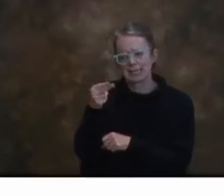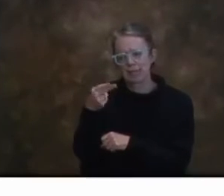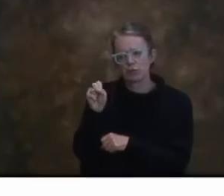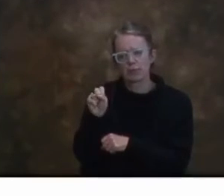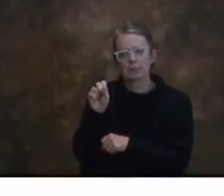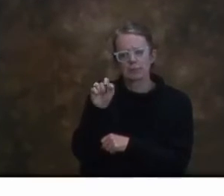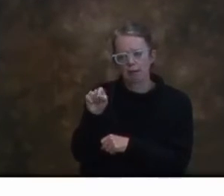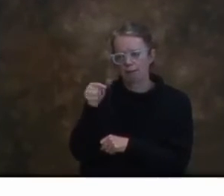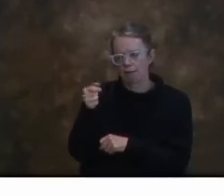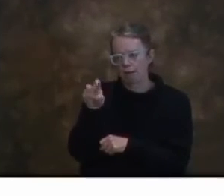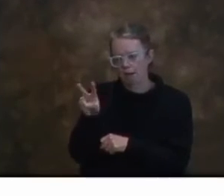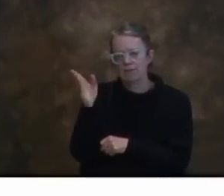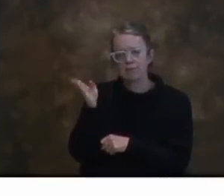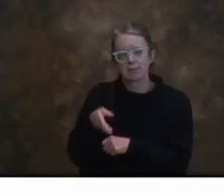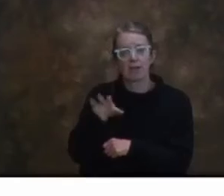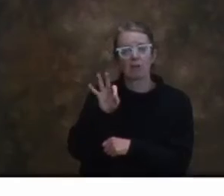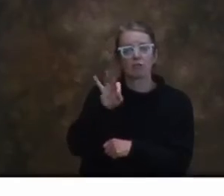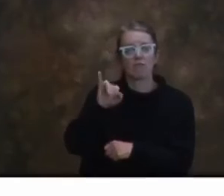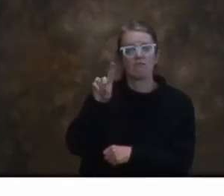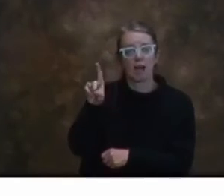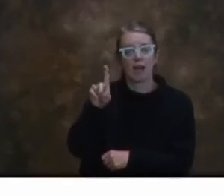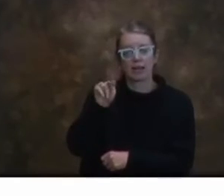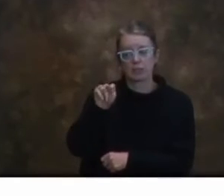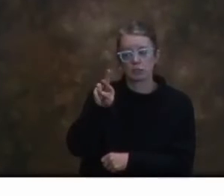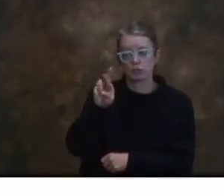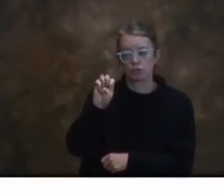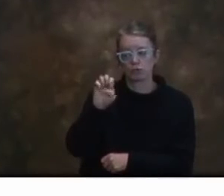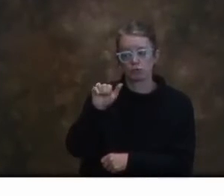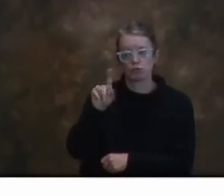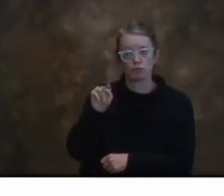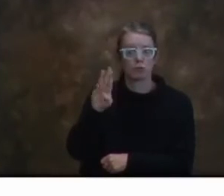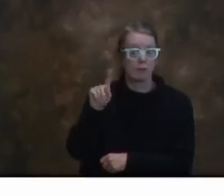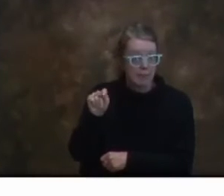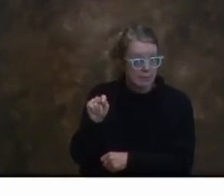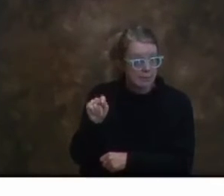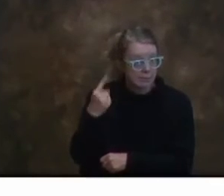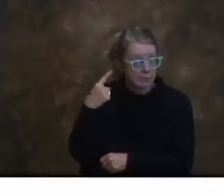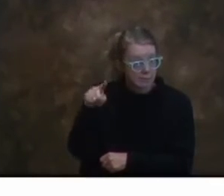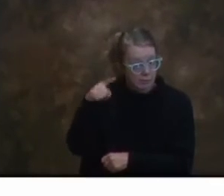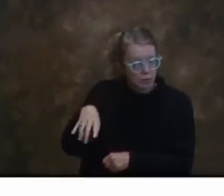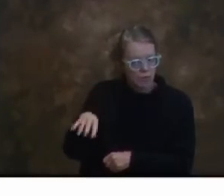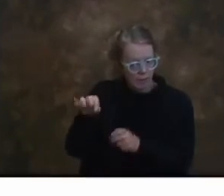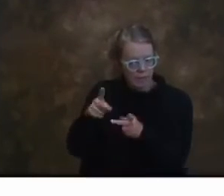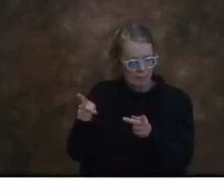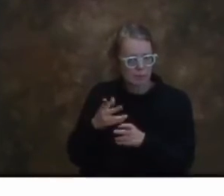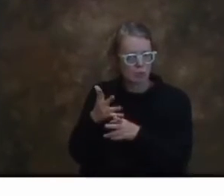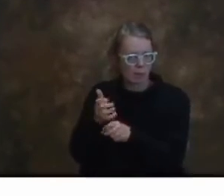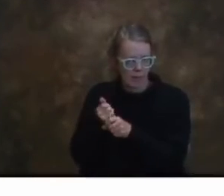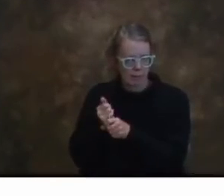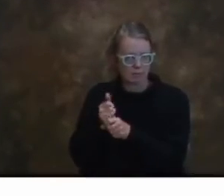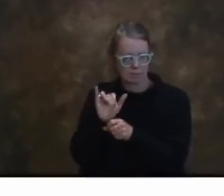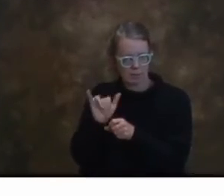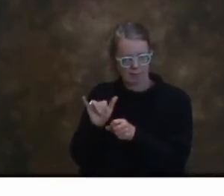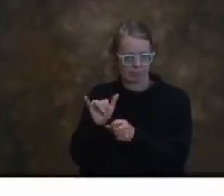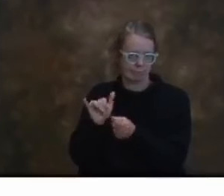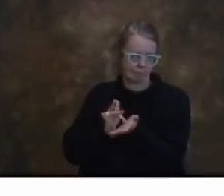covid19.ncdhhs.gov/find treatment website to find a provider near you.